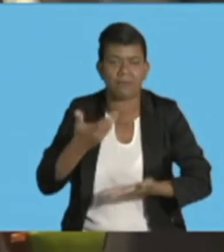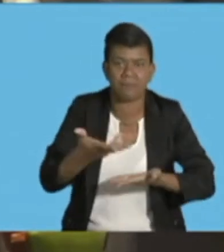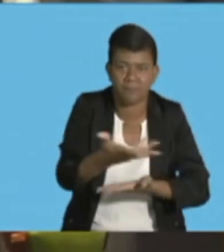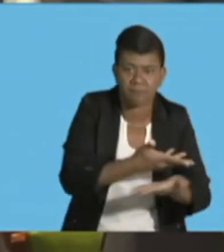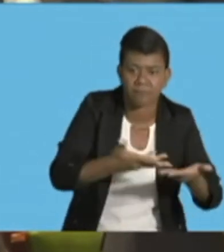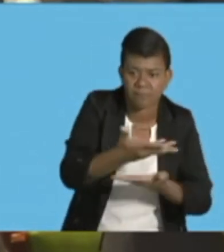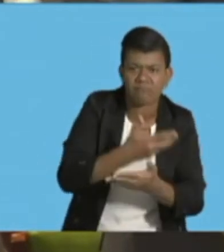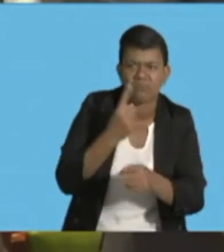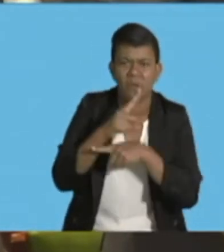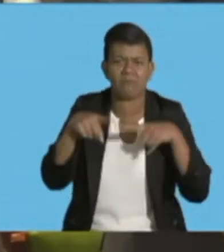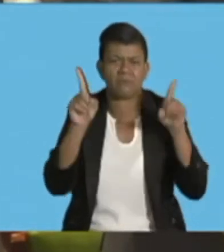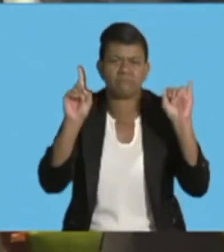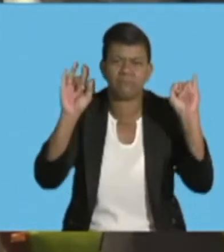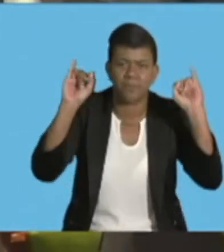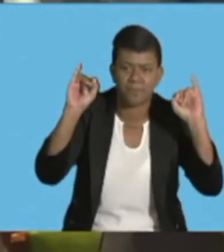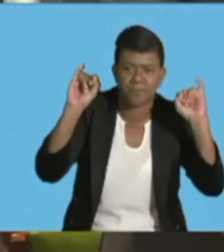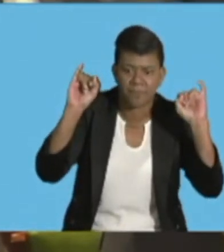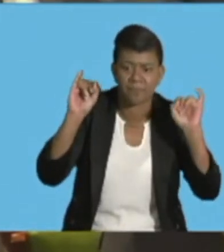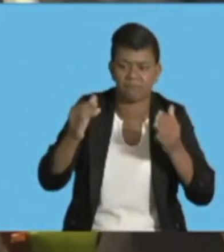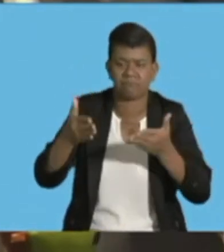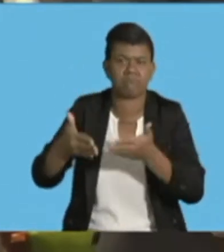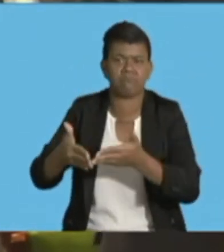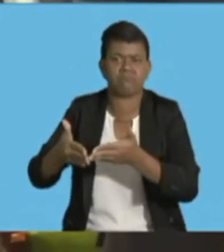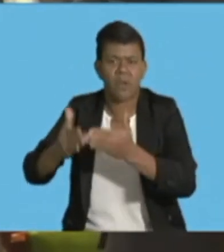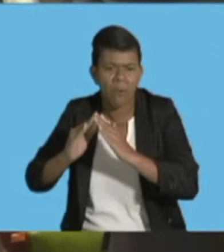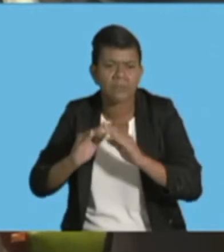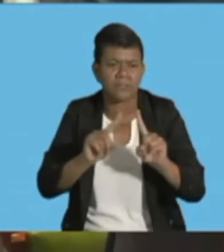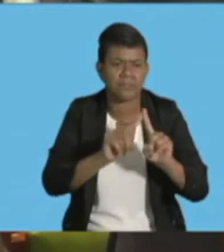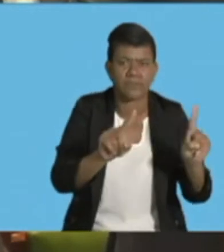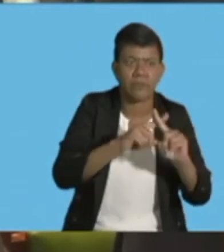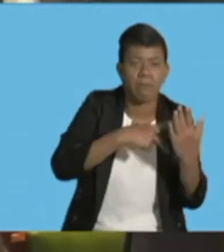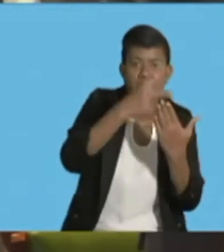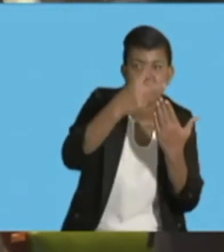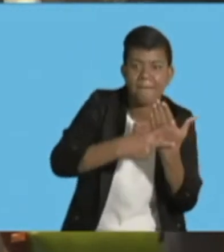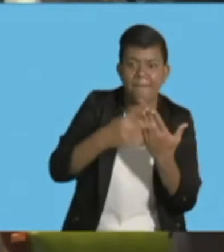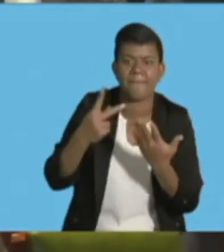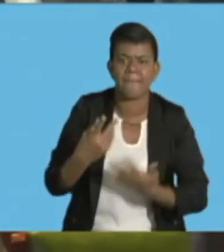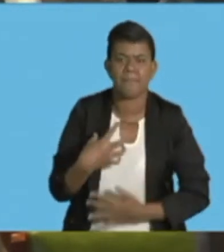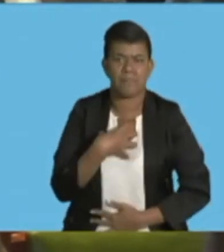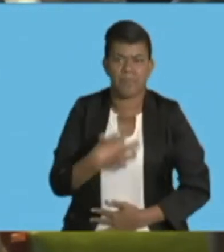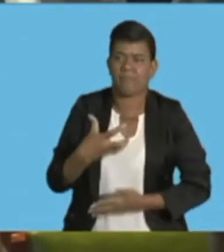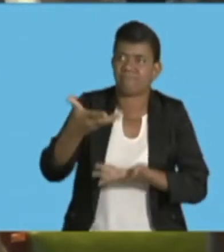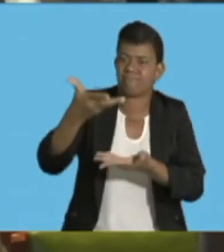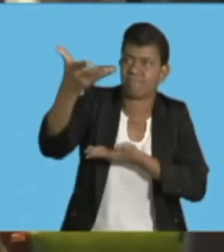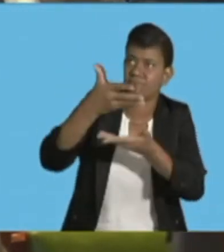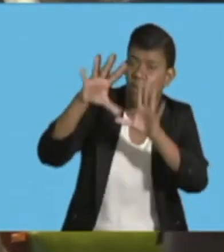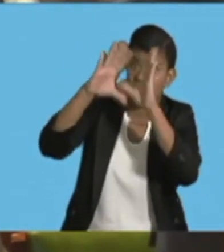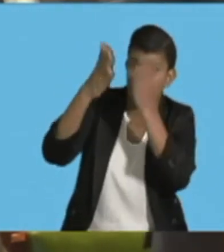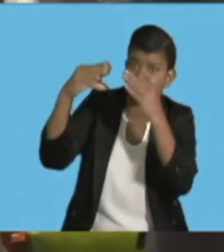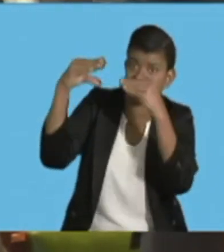regional projects on oceans and climate change adaptation through greater collaboration with the World Bank, SSF Secretariat, and members of the